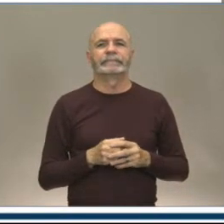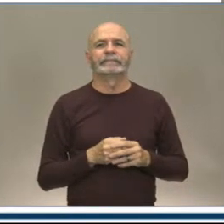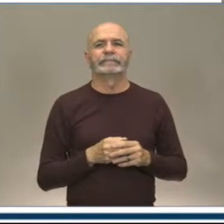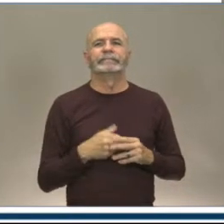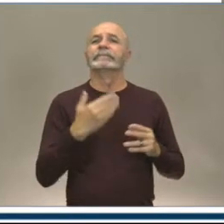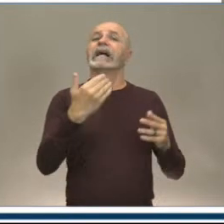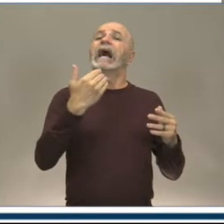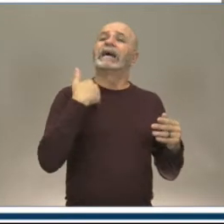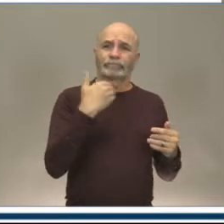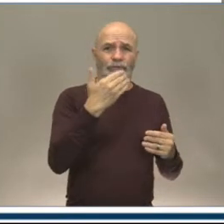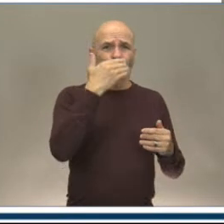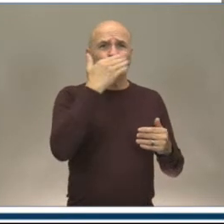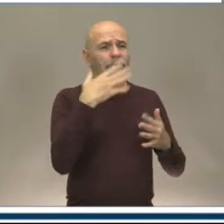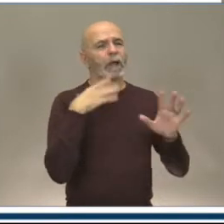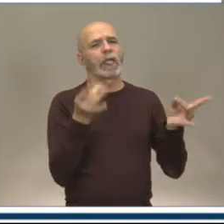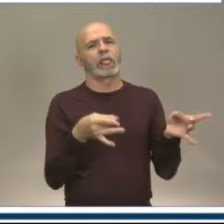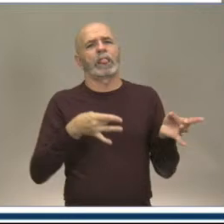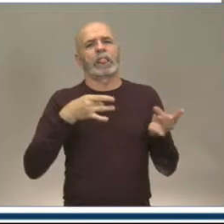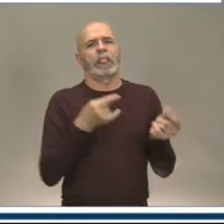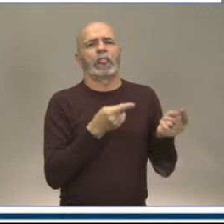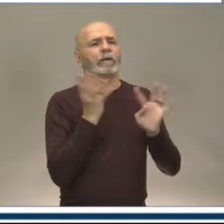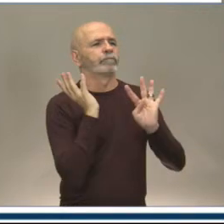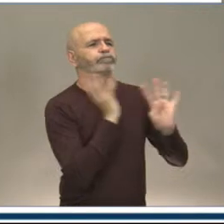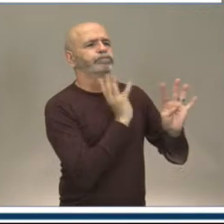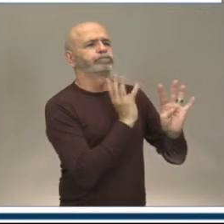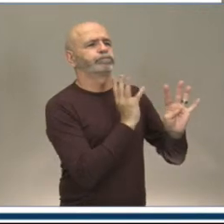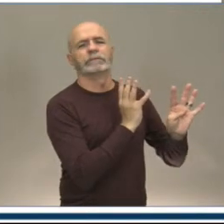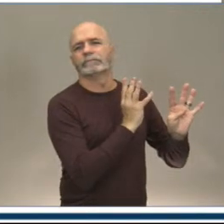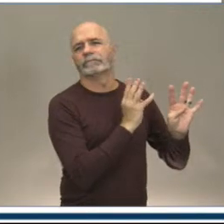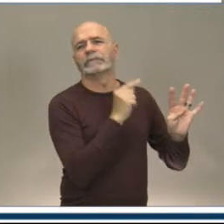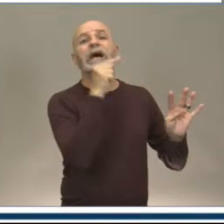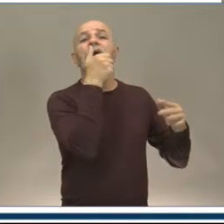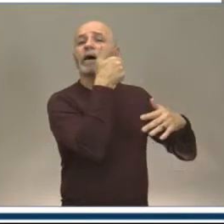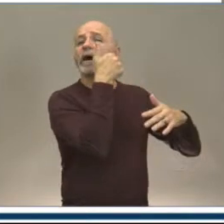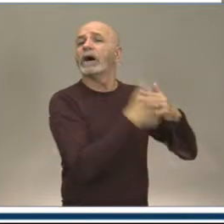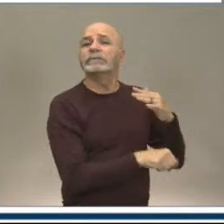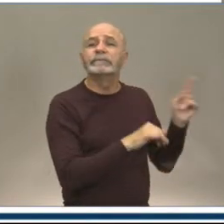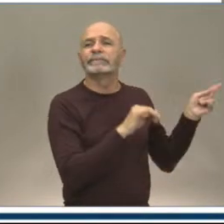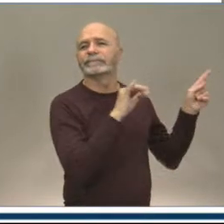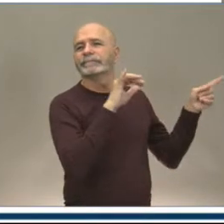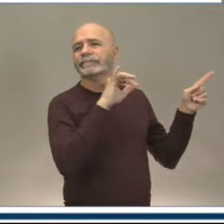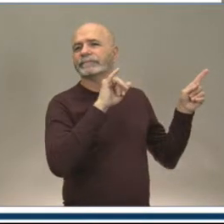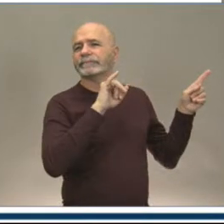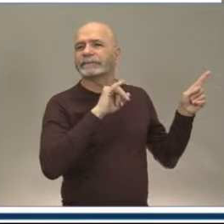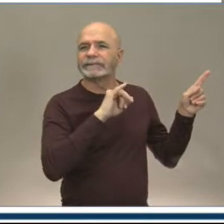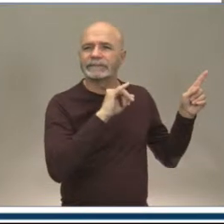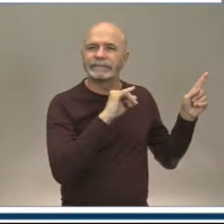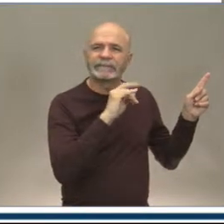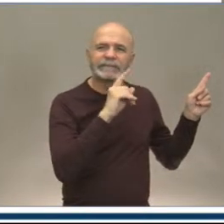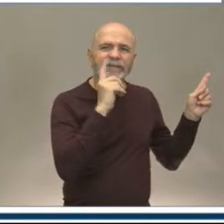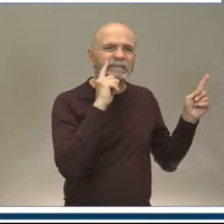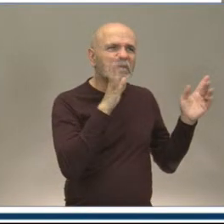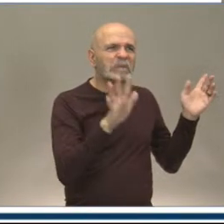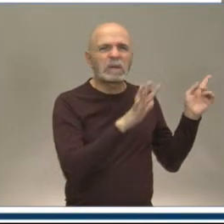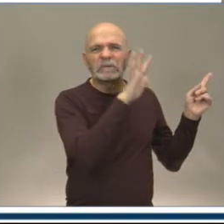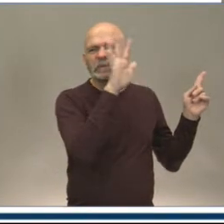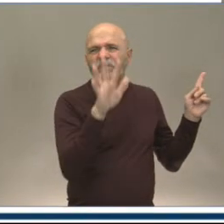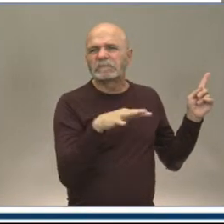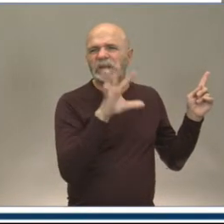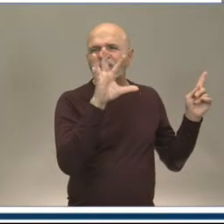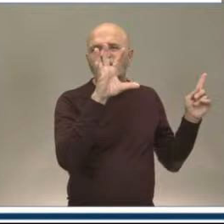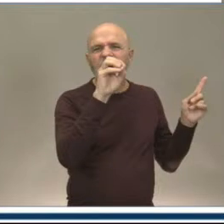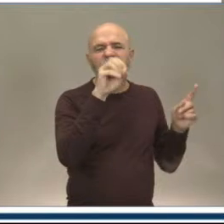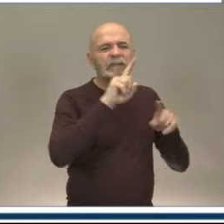system of vaccination, large numbers of people through the roughly 250 pharmacies